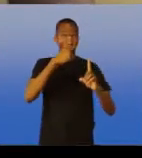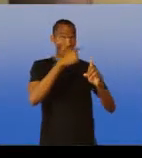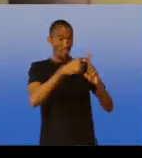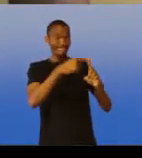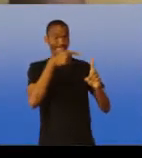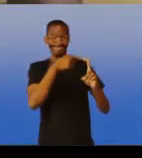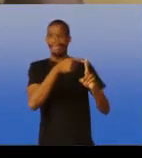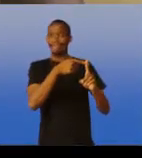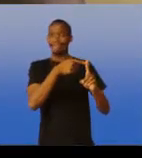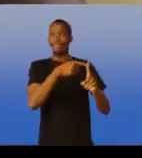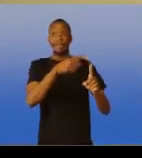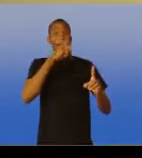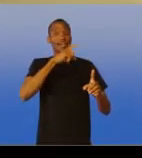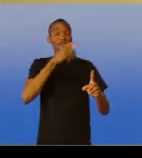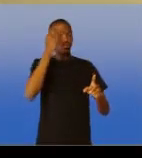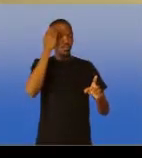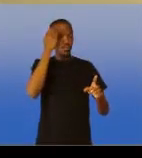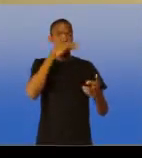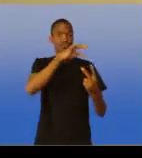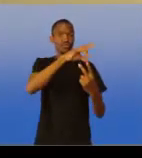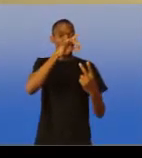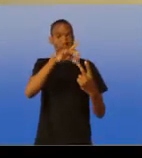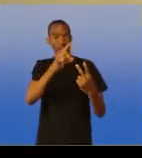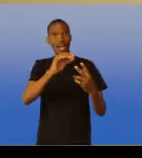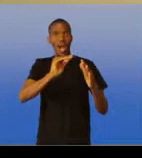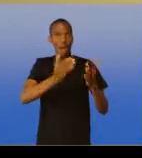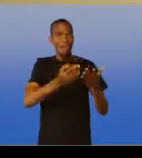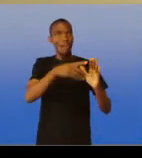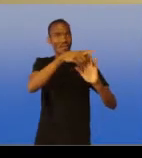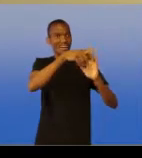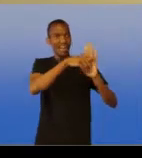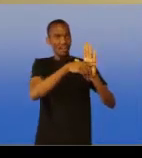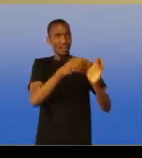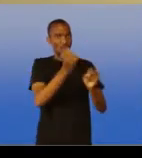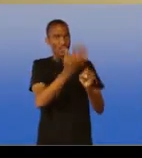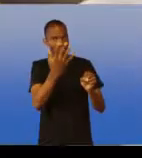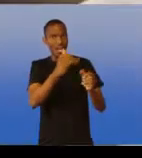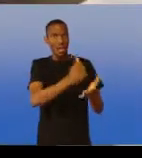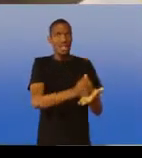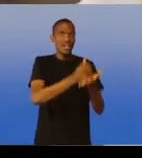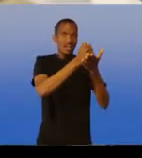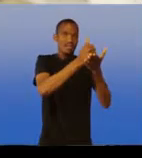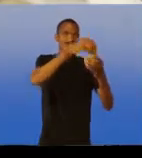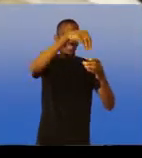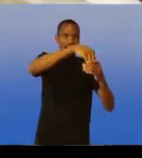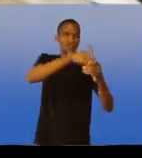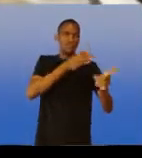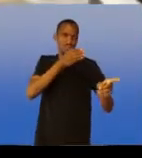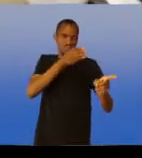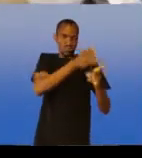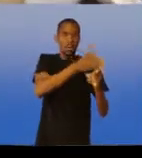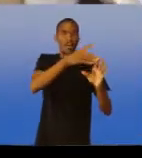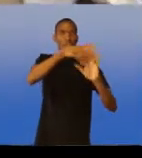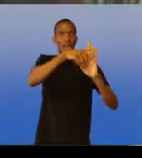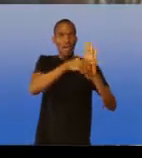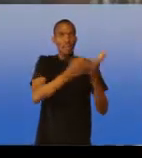positive, we are saying that helps you now to choose from this array of programs and to be assisted into the relevant programs, whether it's